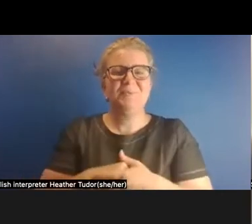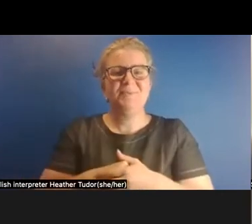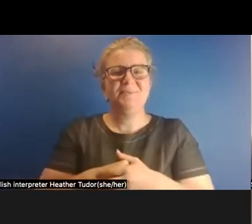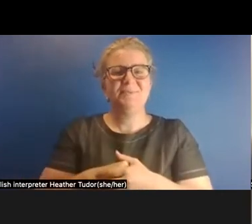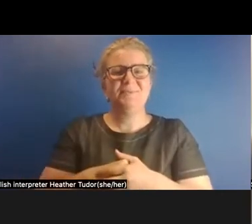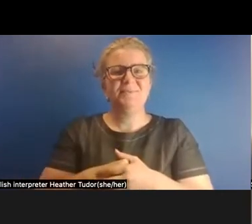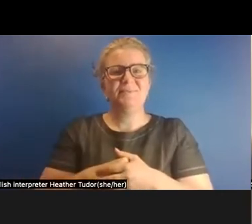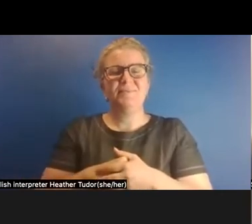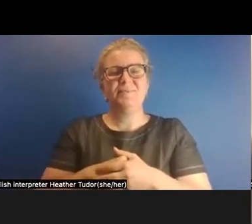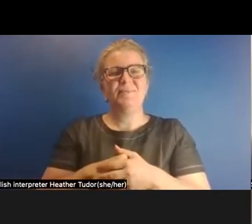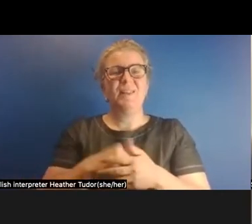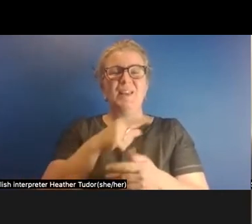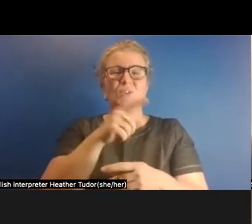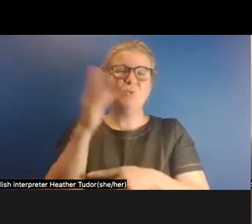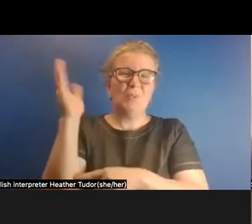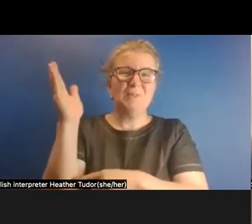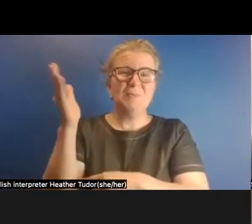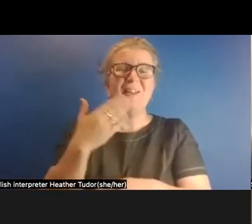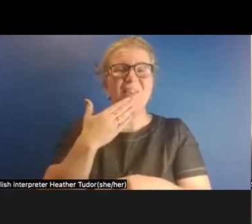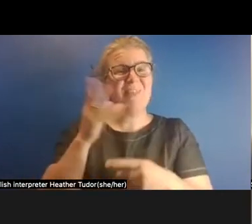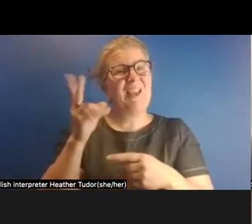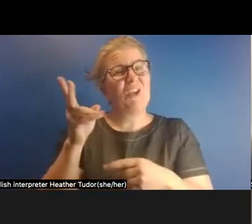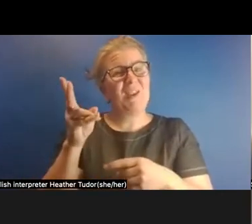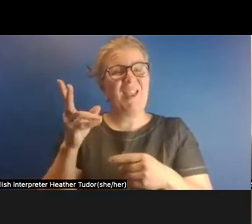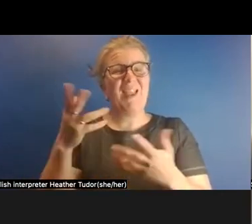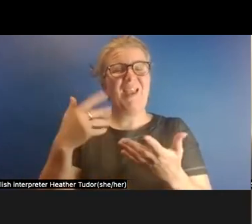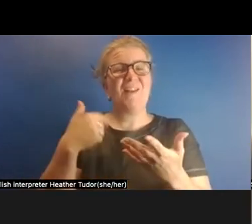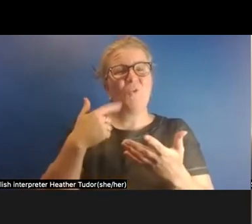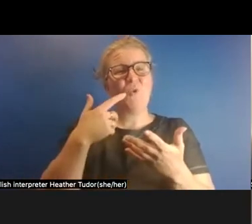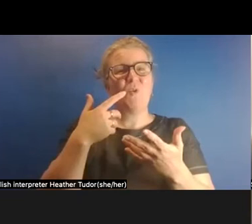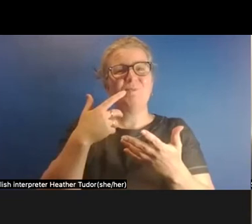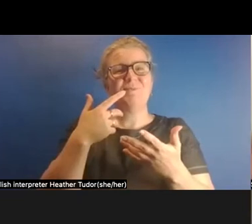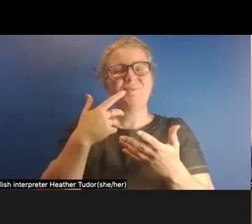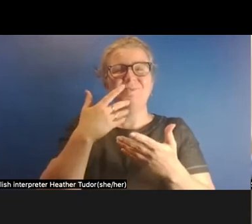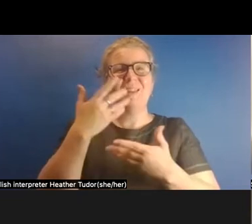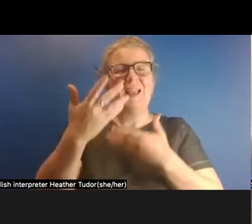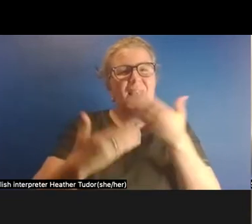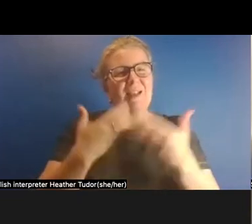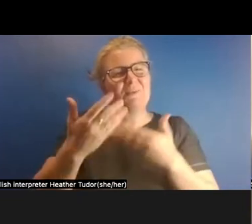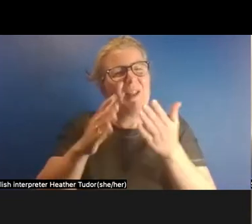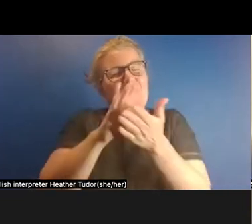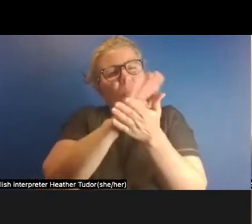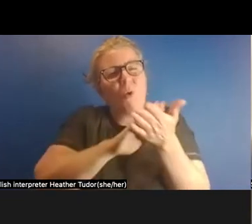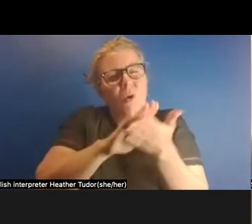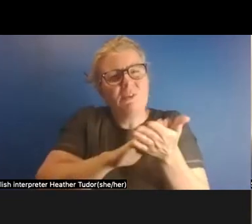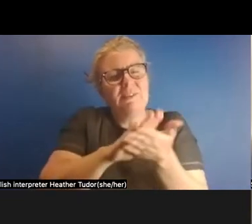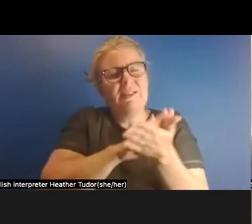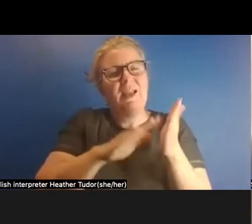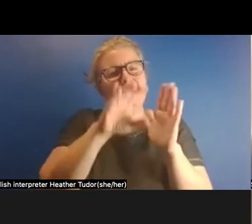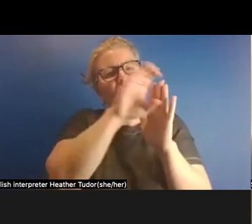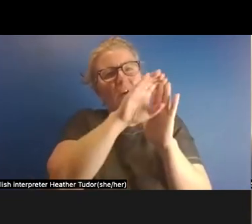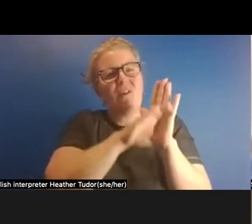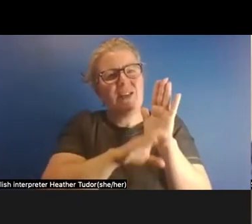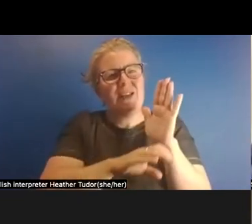to the speakers for contextualizing what caste has meant in your lives,